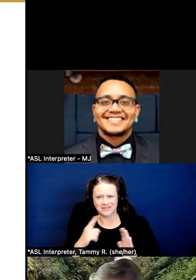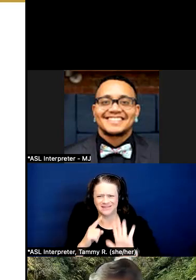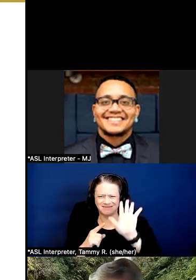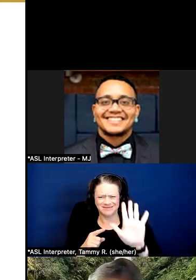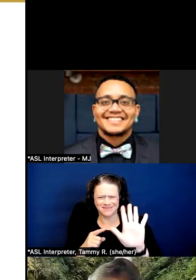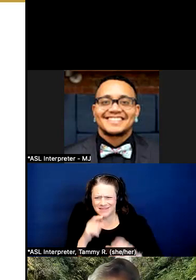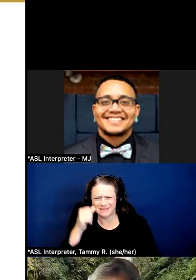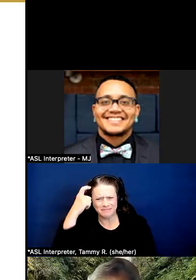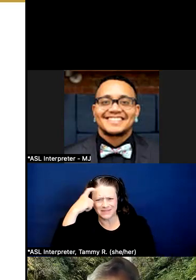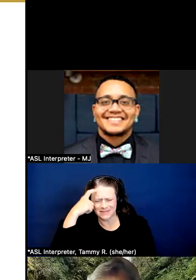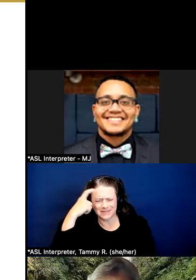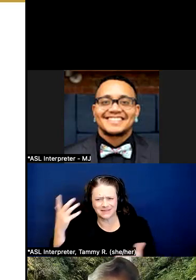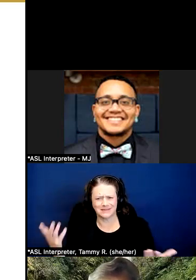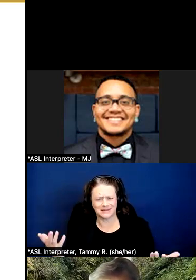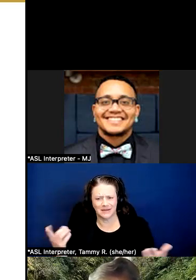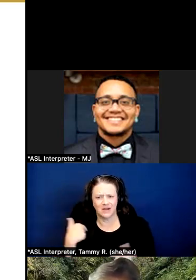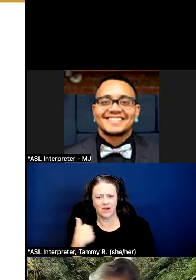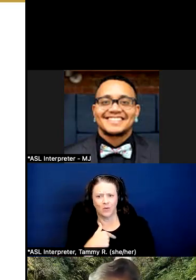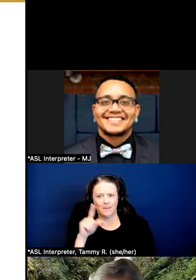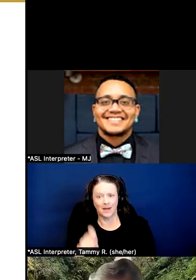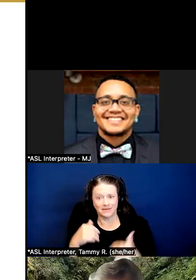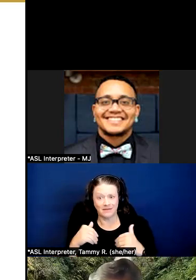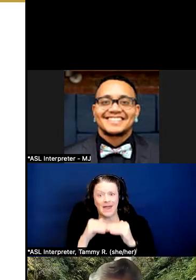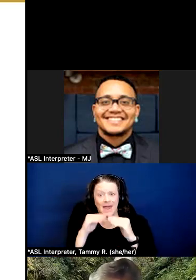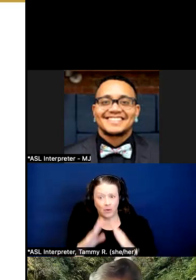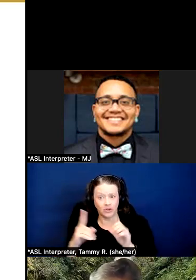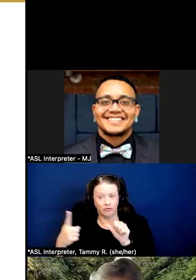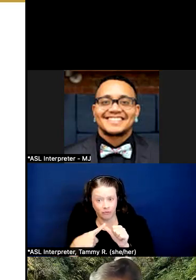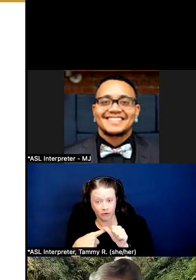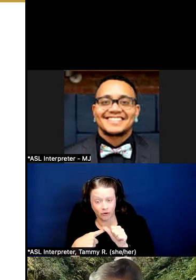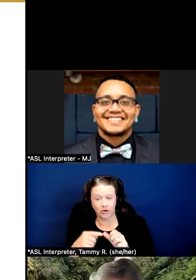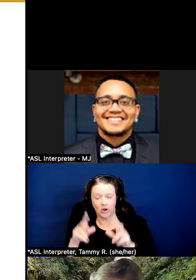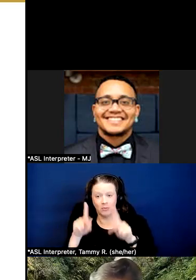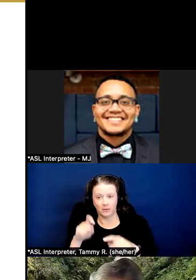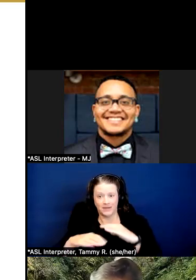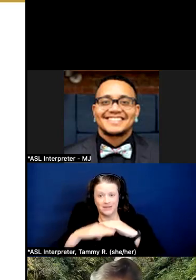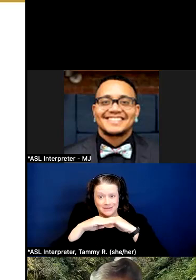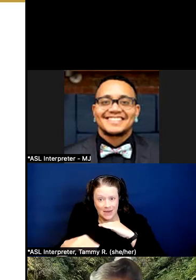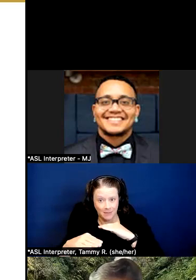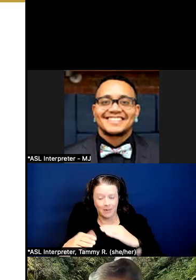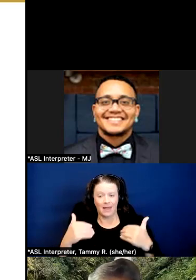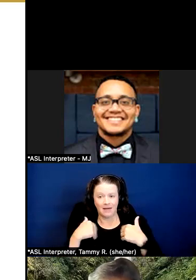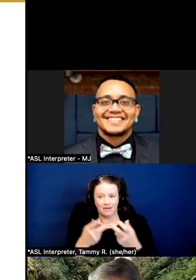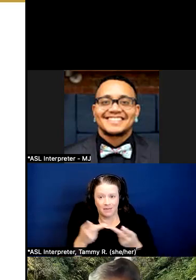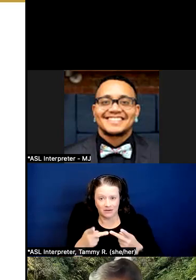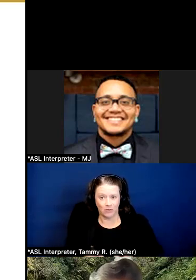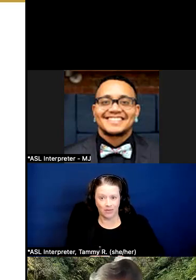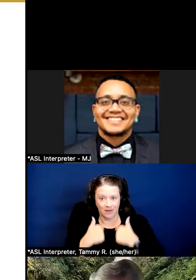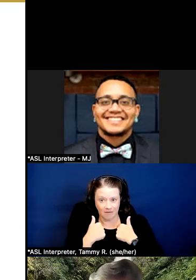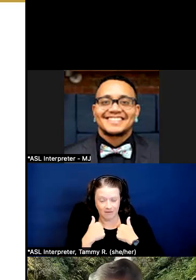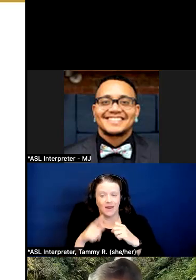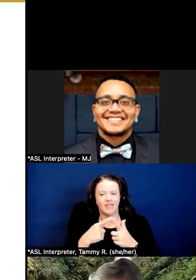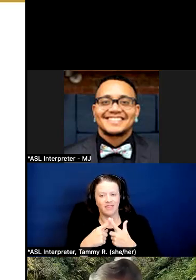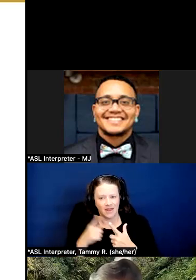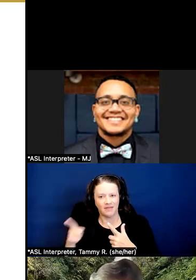no sense. We have to have housing first. You have to get somebody stabilized in housing first, and then they can